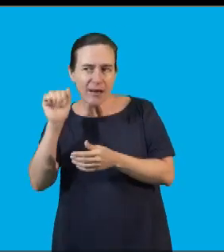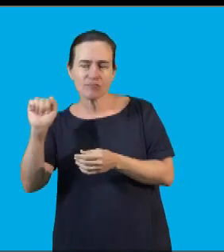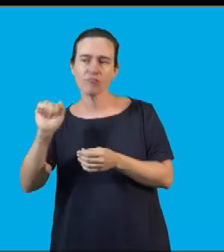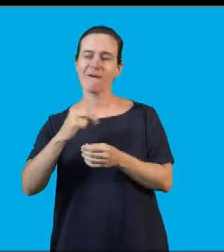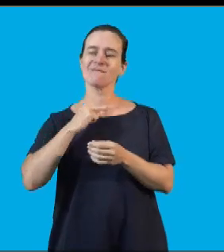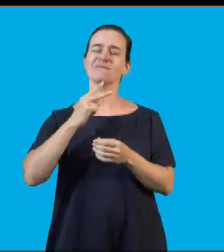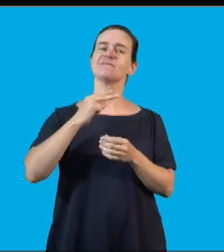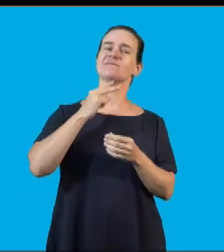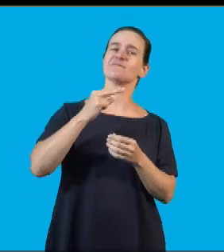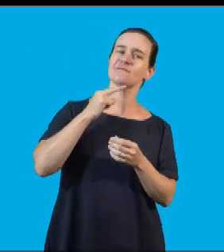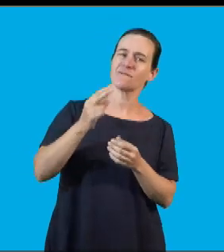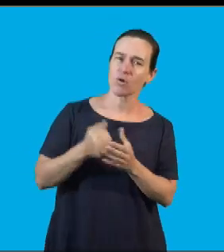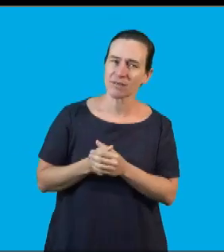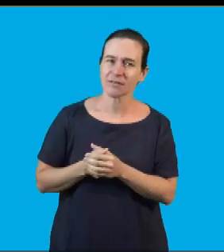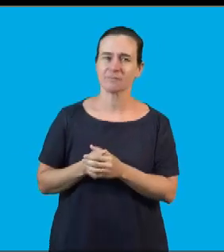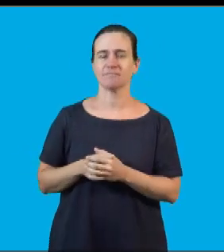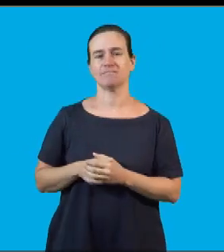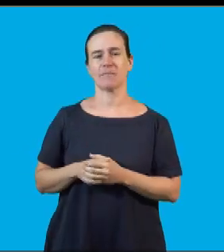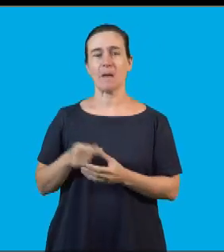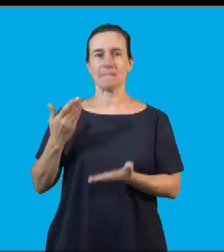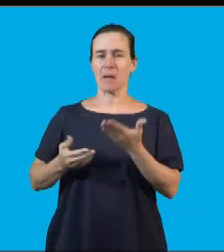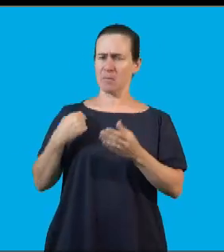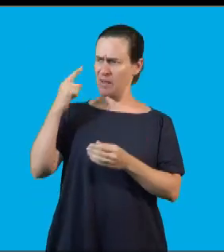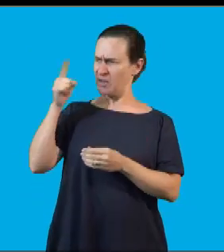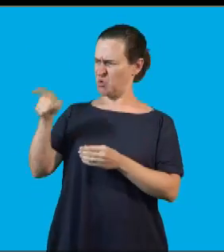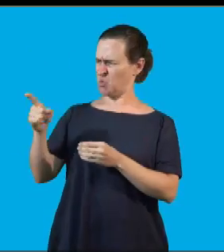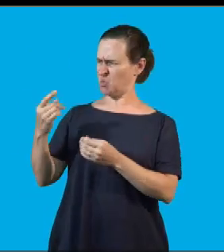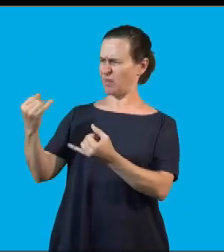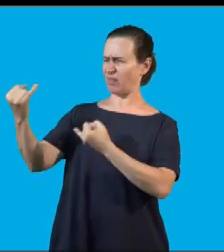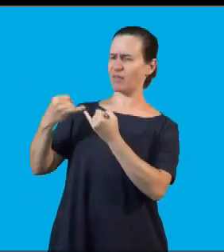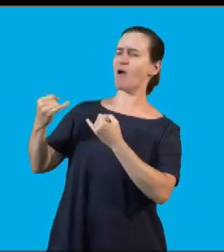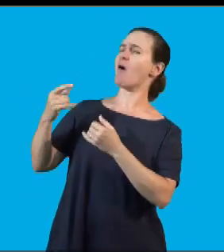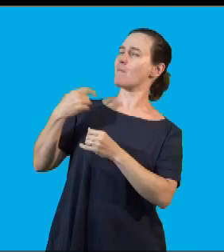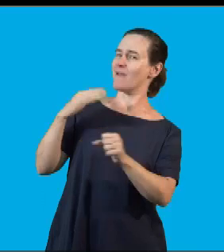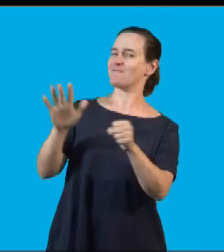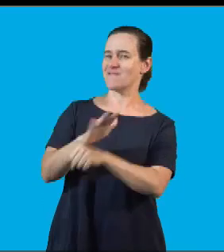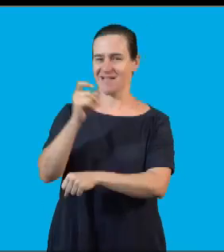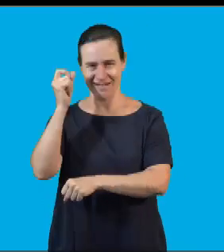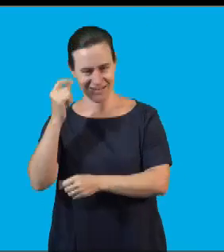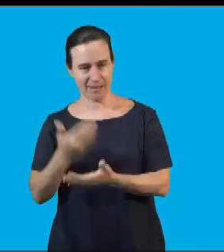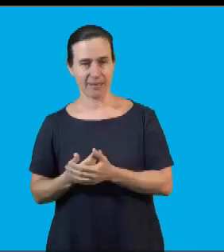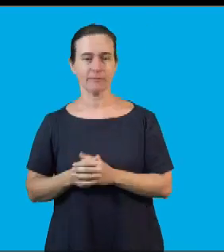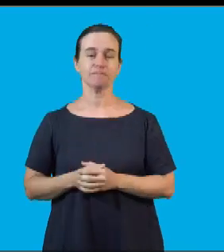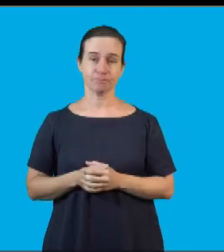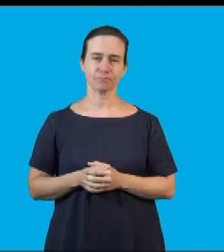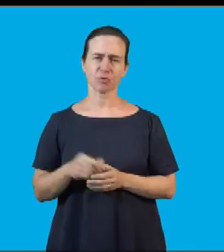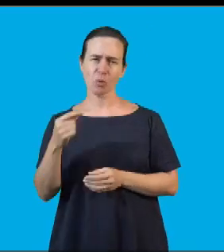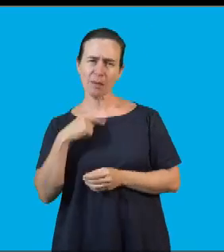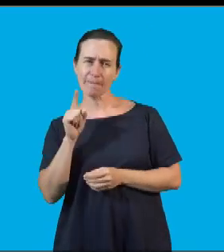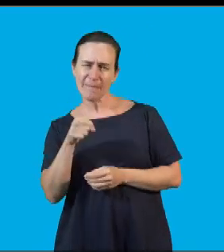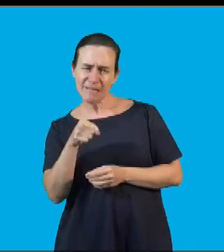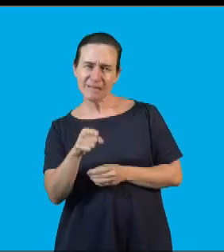being ironic, lessening the risk of accidentally causing offense. While you're answering 6.1, also look